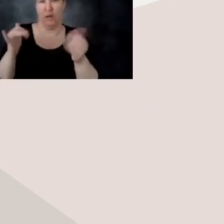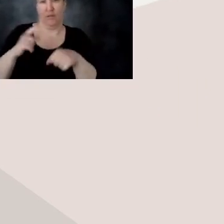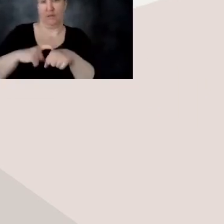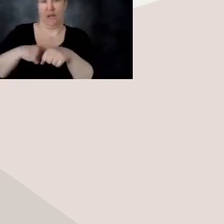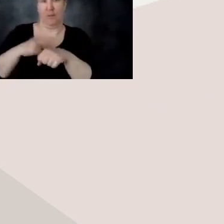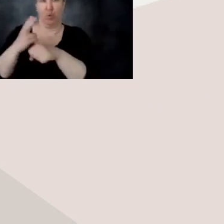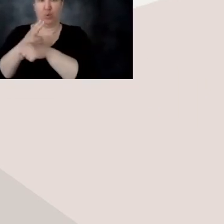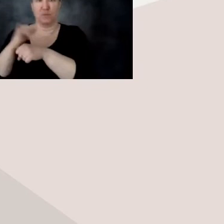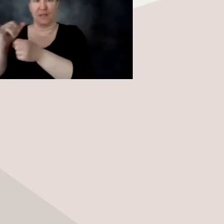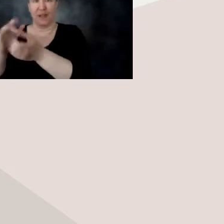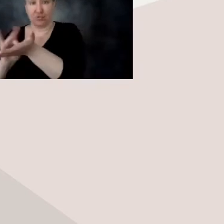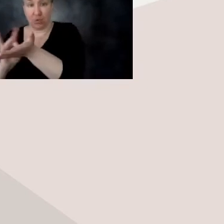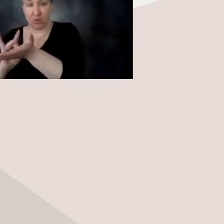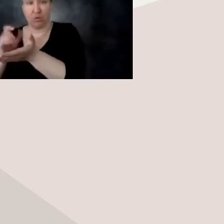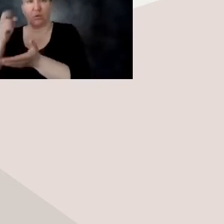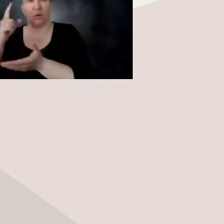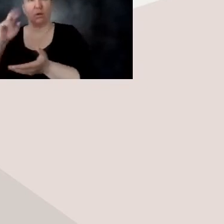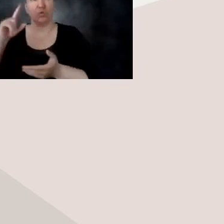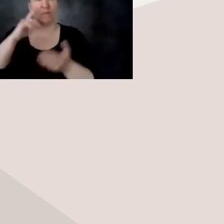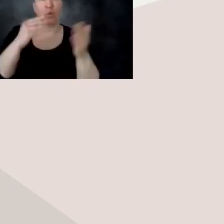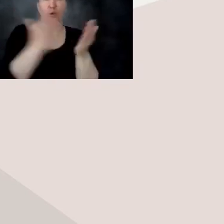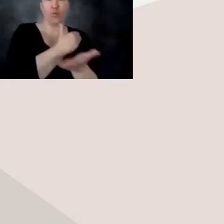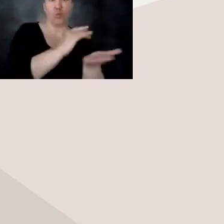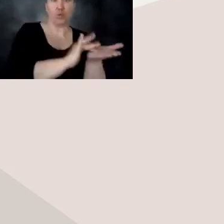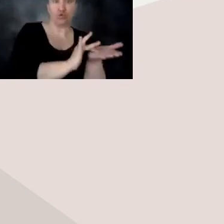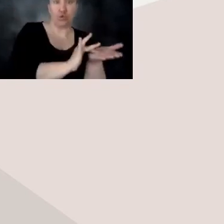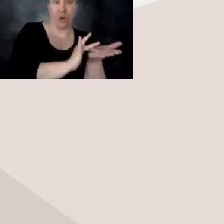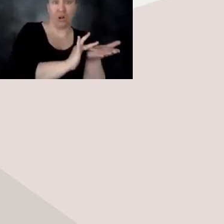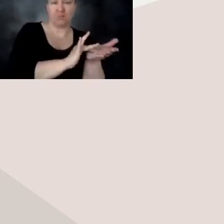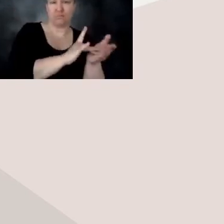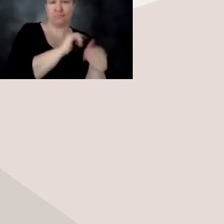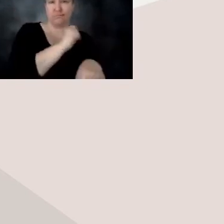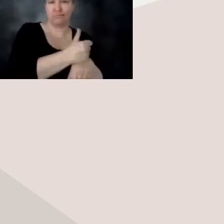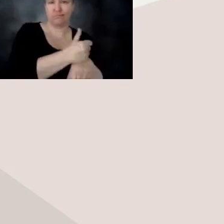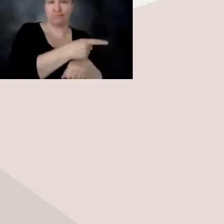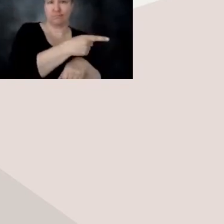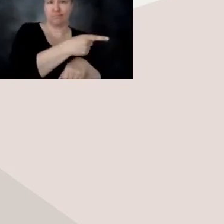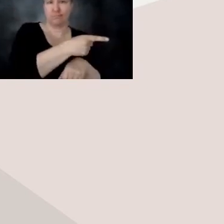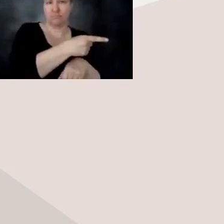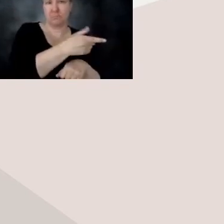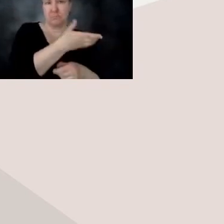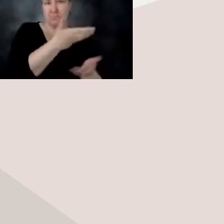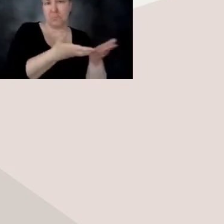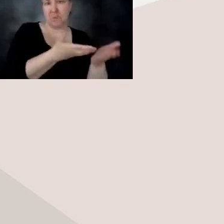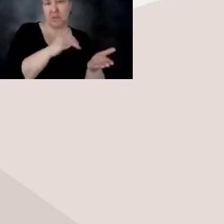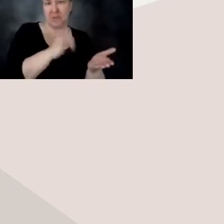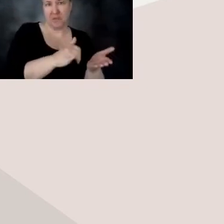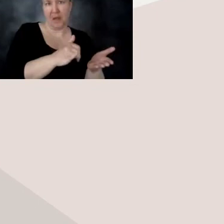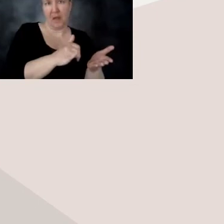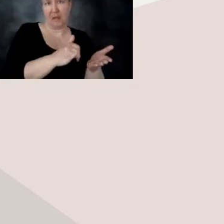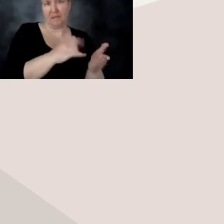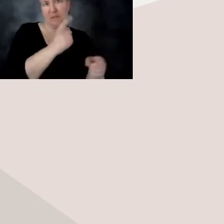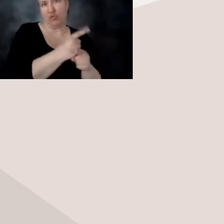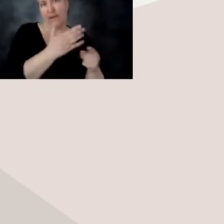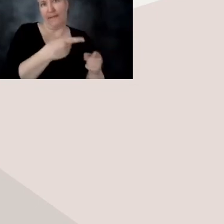this drug, the trial for this new drug existed, maybe that would have been the right thing to